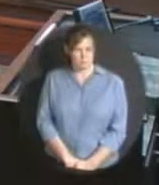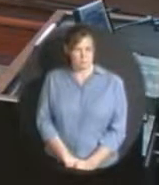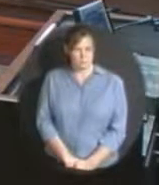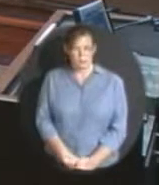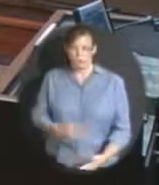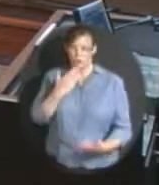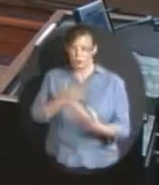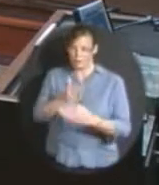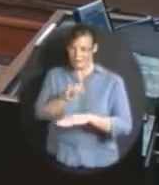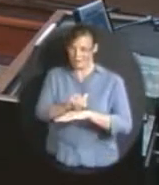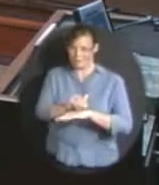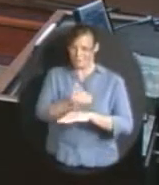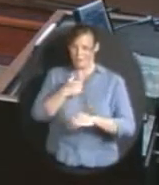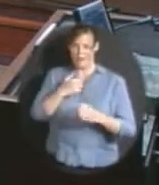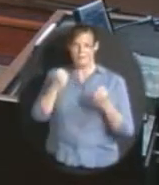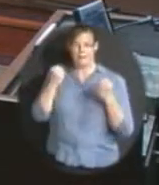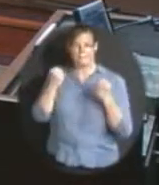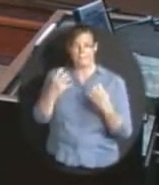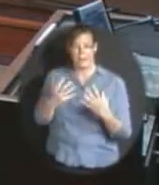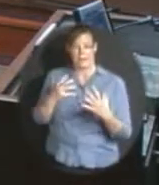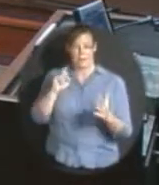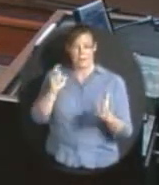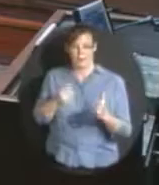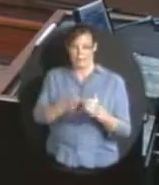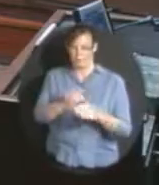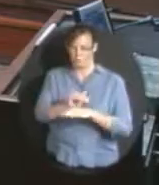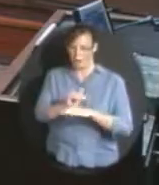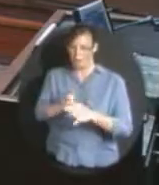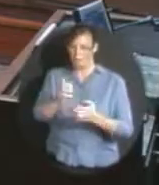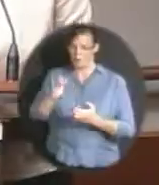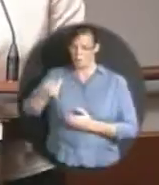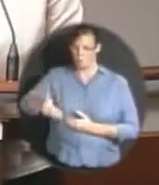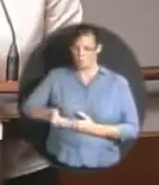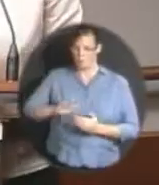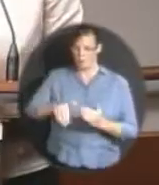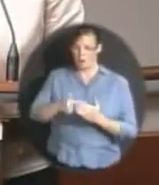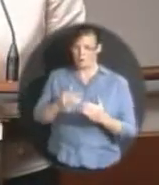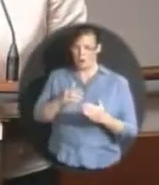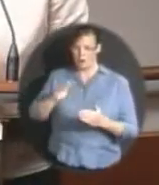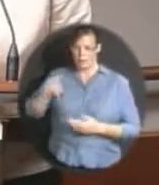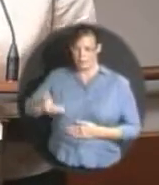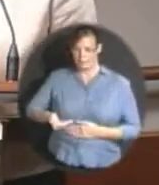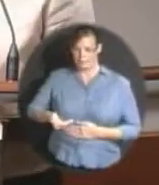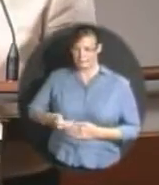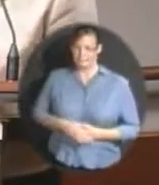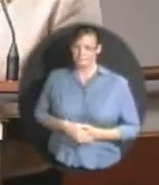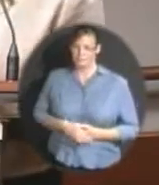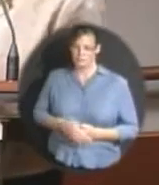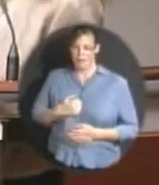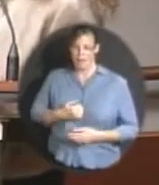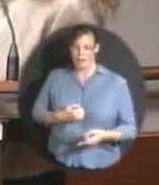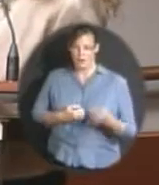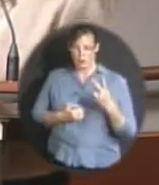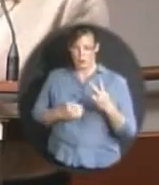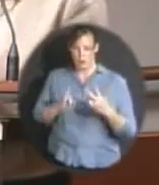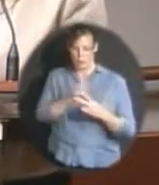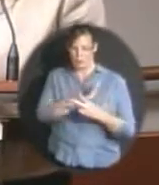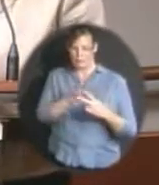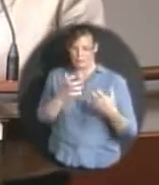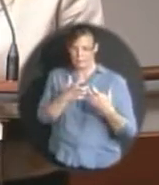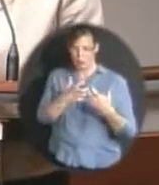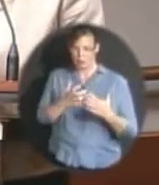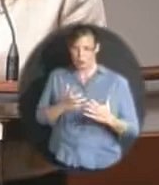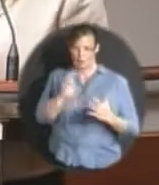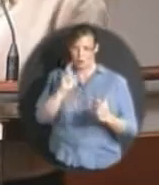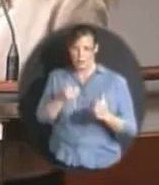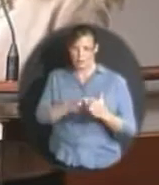Good evening. We have numerous recognitions tonight. I'd like to welcome all of our distinguished guests. We have 2 business partner recognitions tonight.